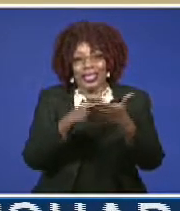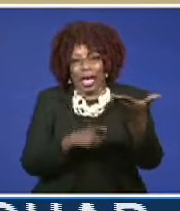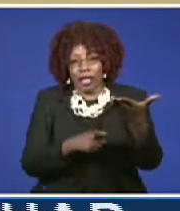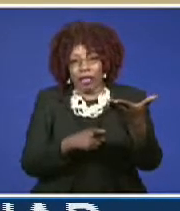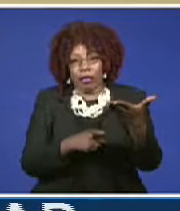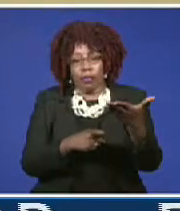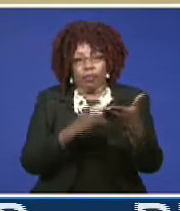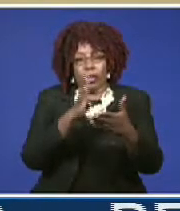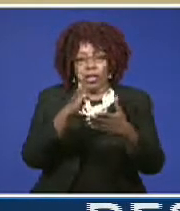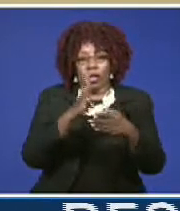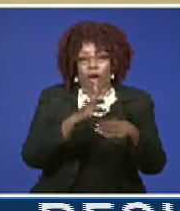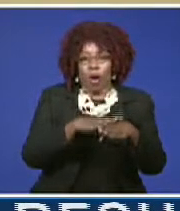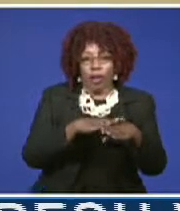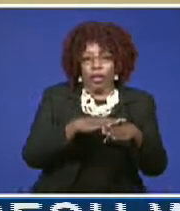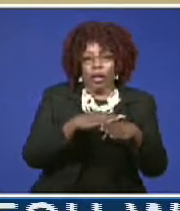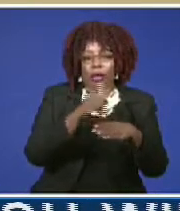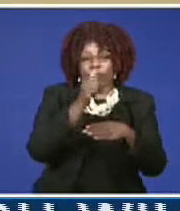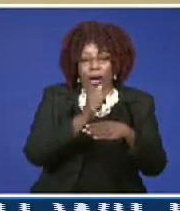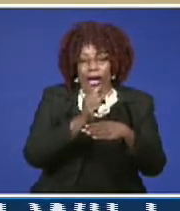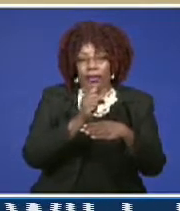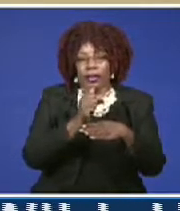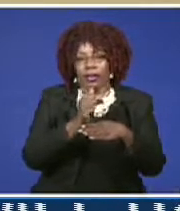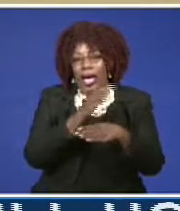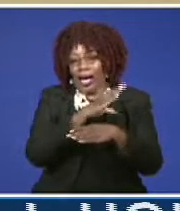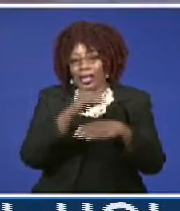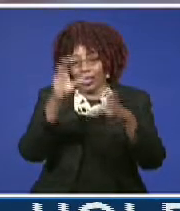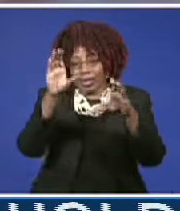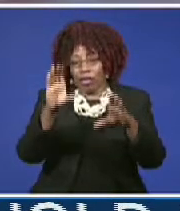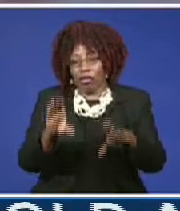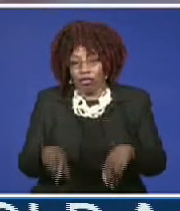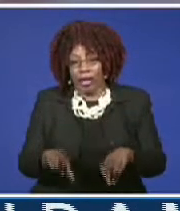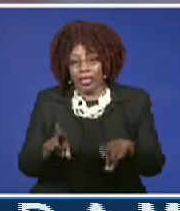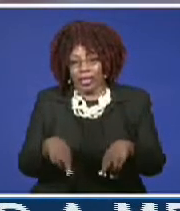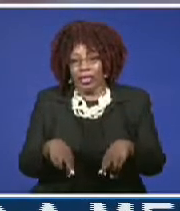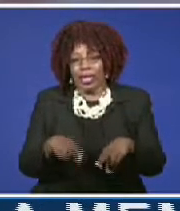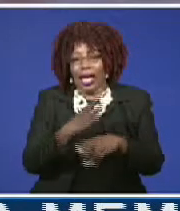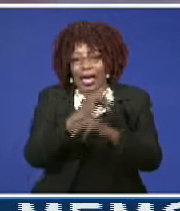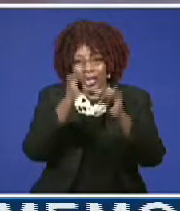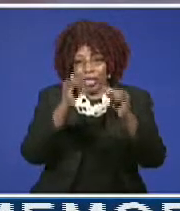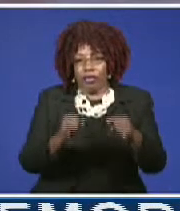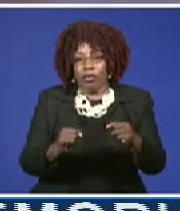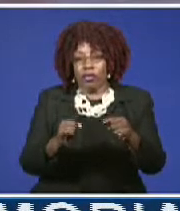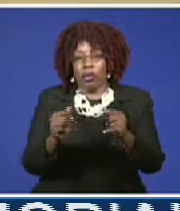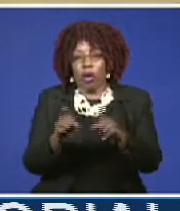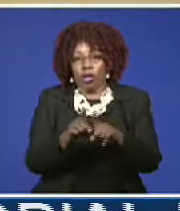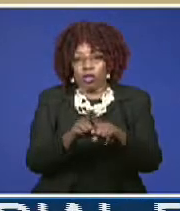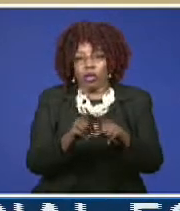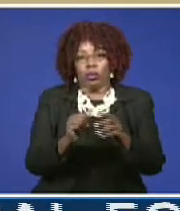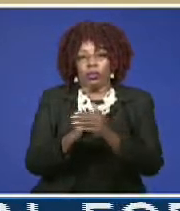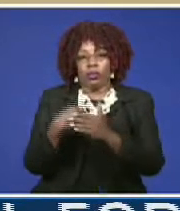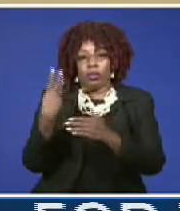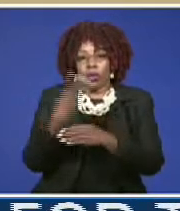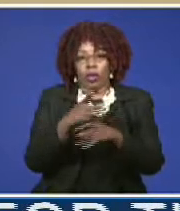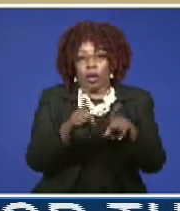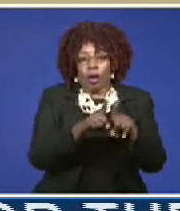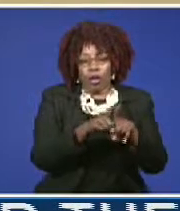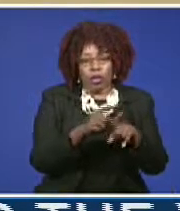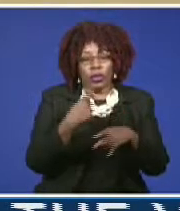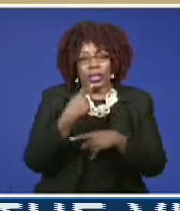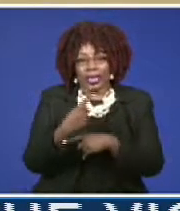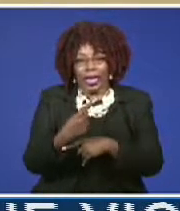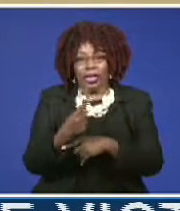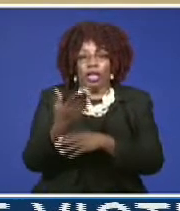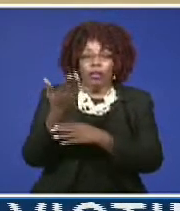the private sector business community and by the residents and individuals as well. We also have said